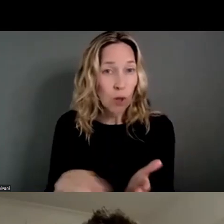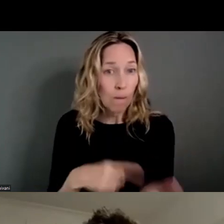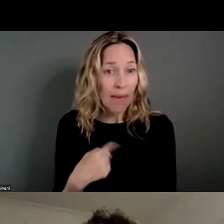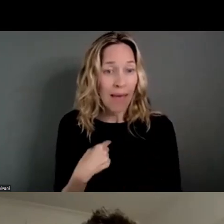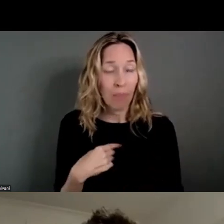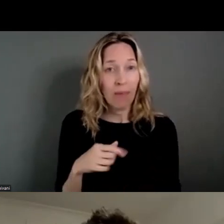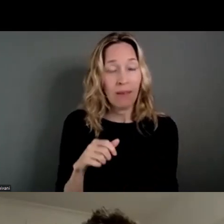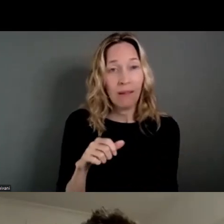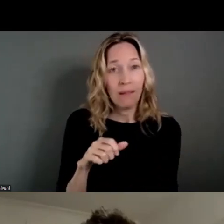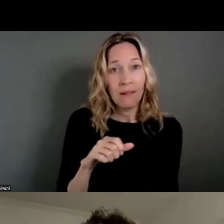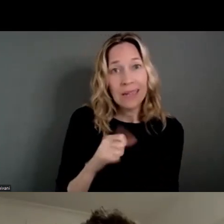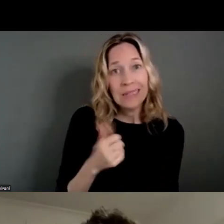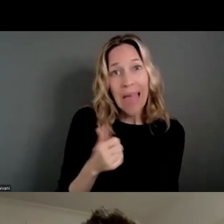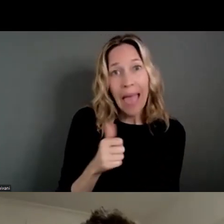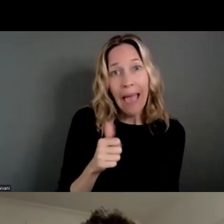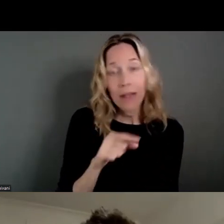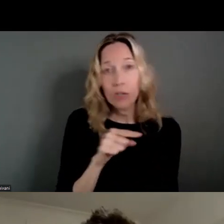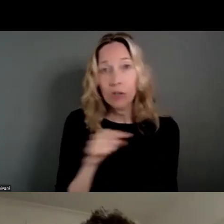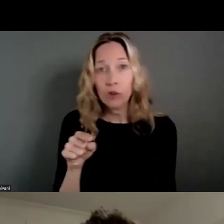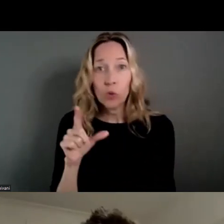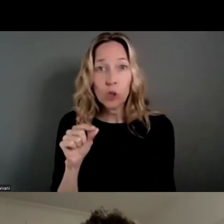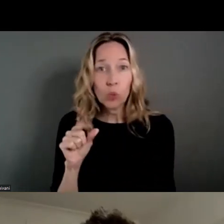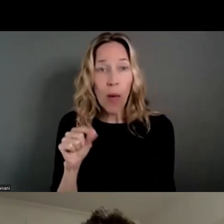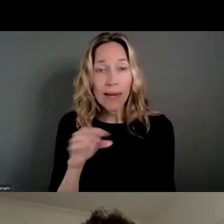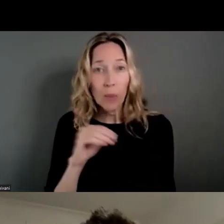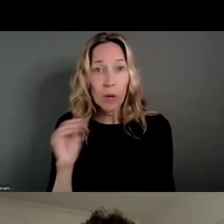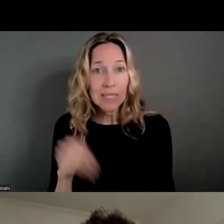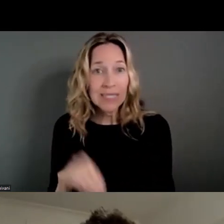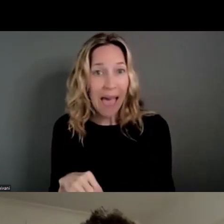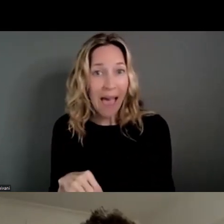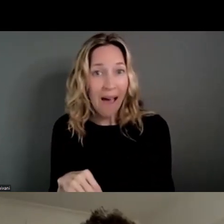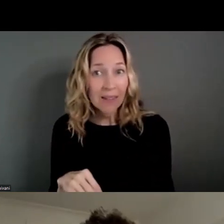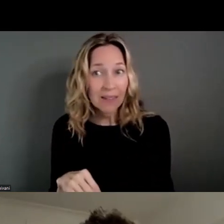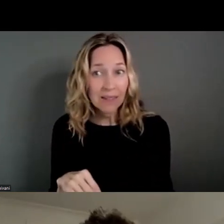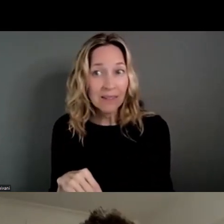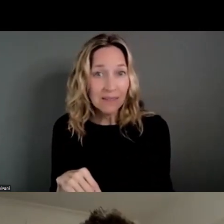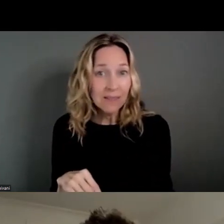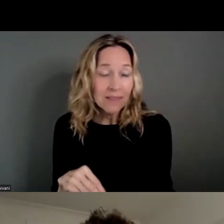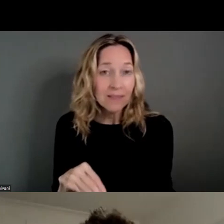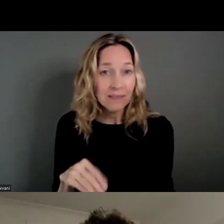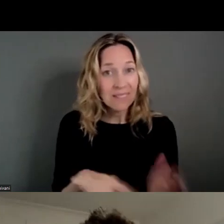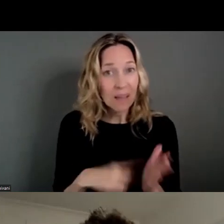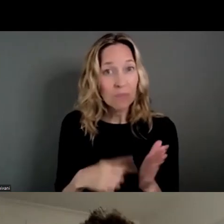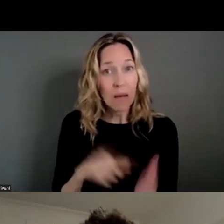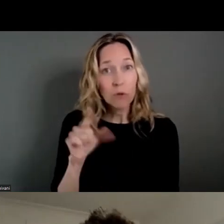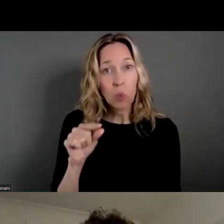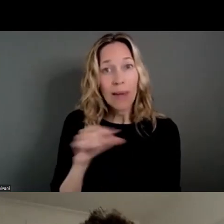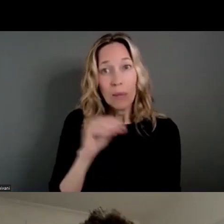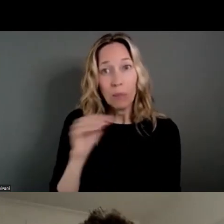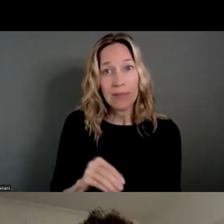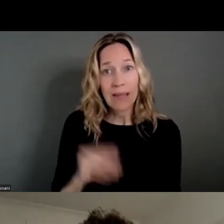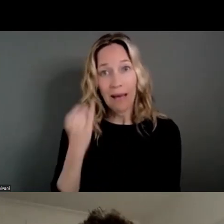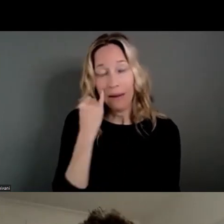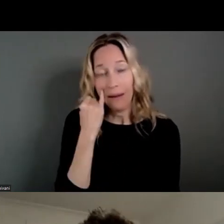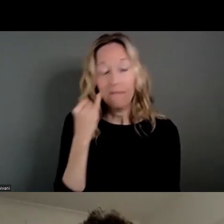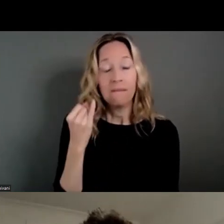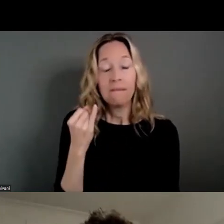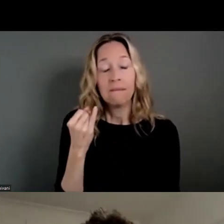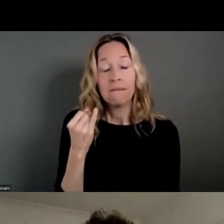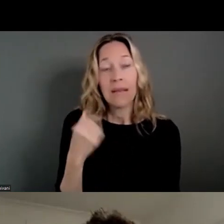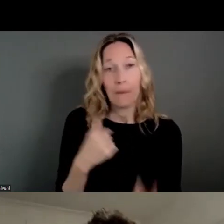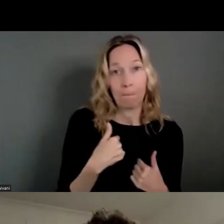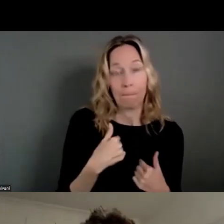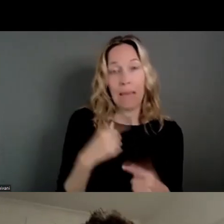world, 20% if you're working with an artist manager. So it really depends. There are a lot of things